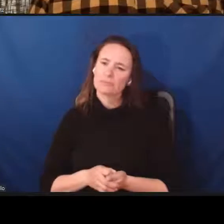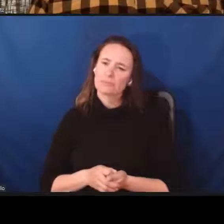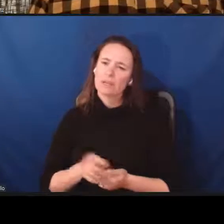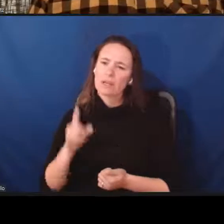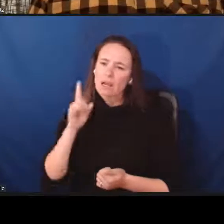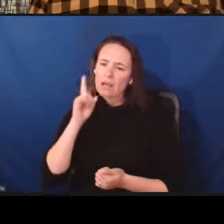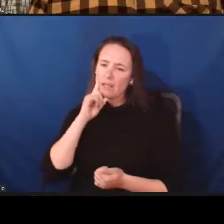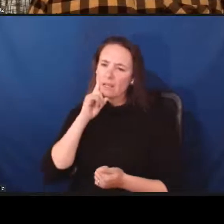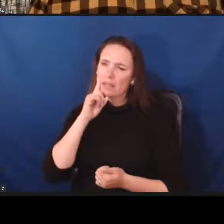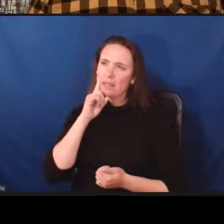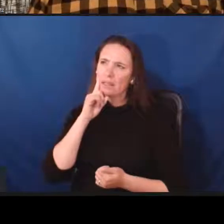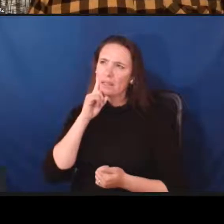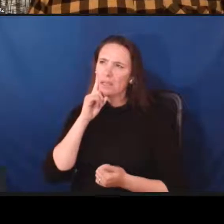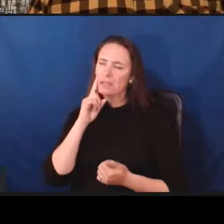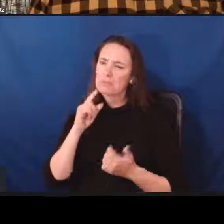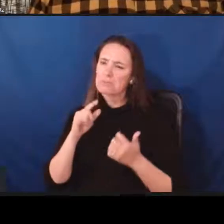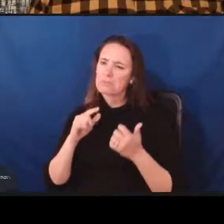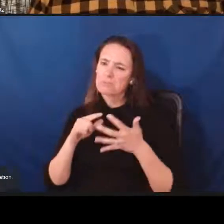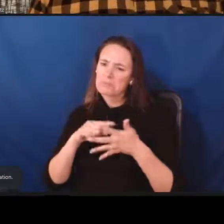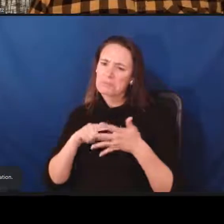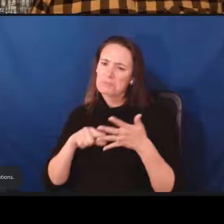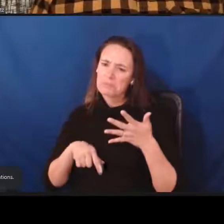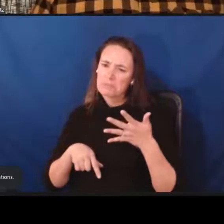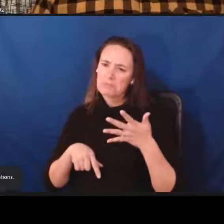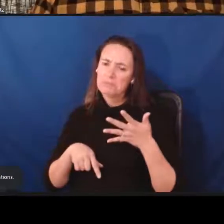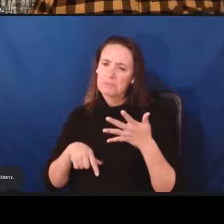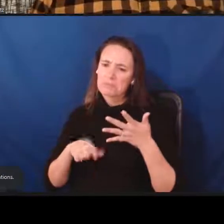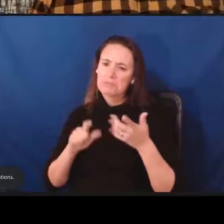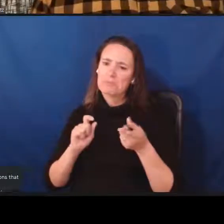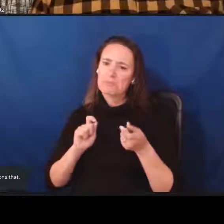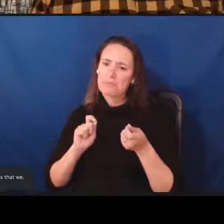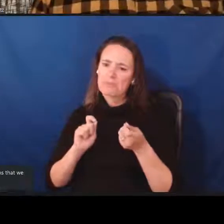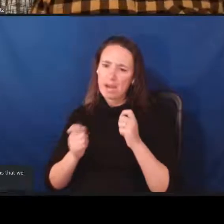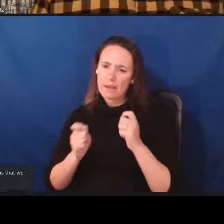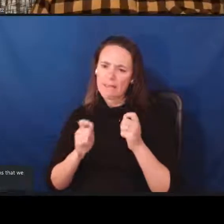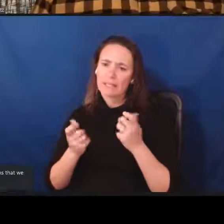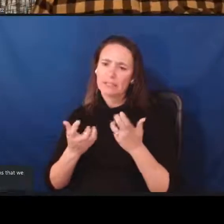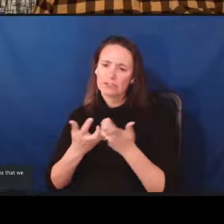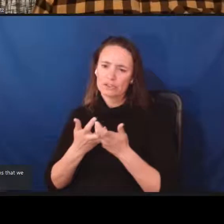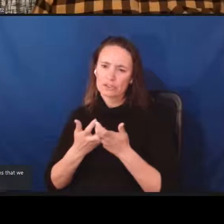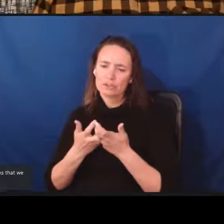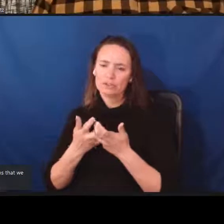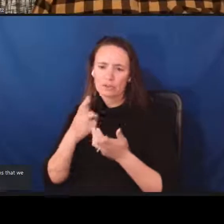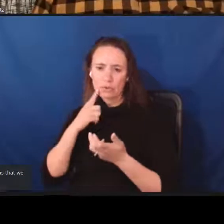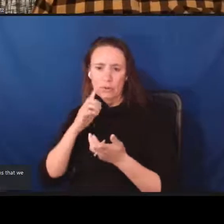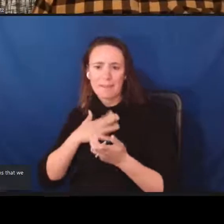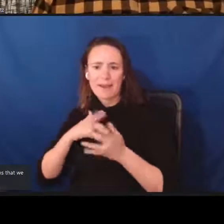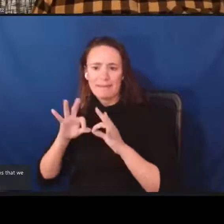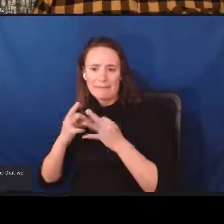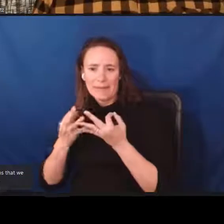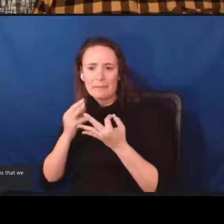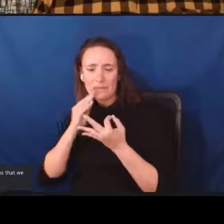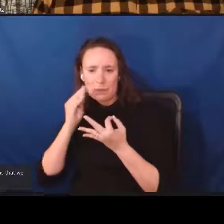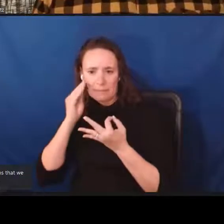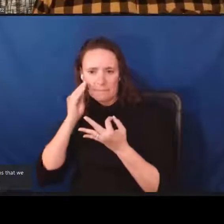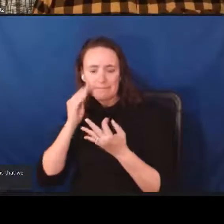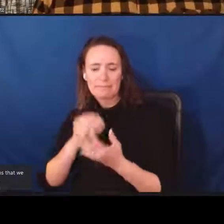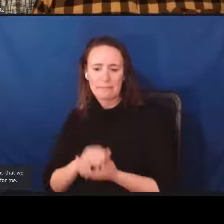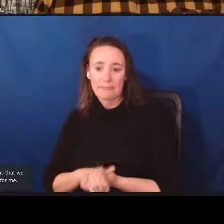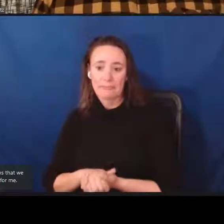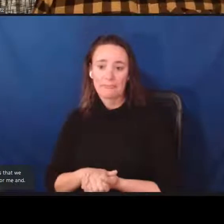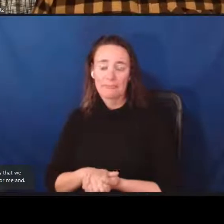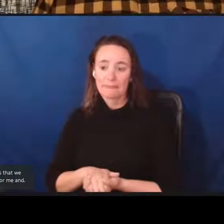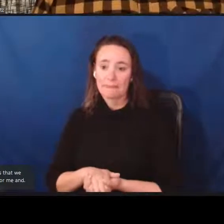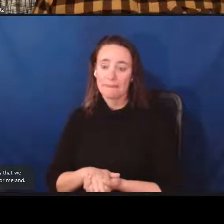the primary modifications that we made to the house so it could function for me.